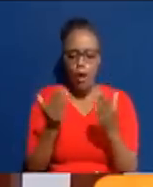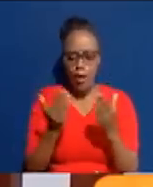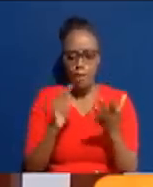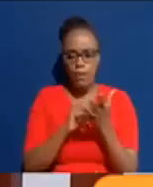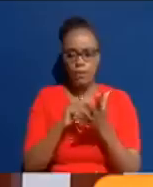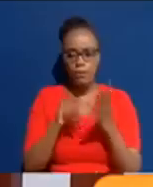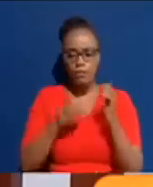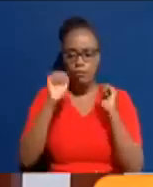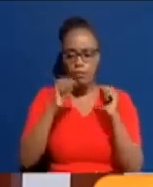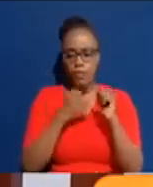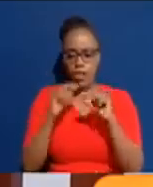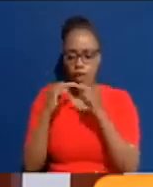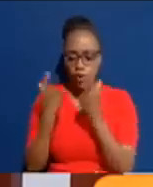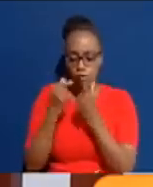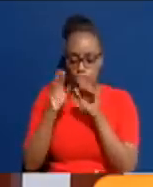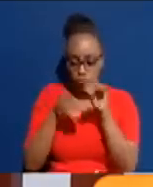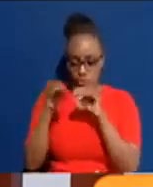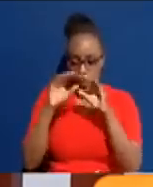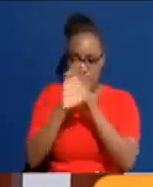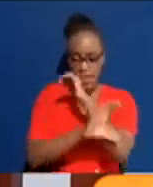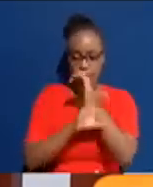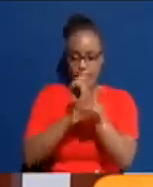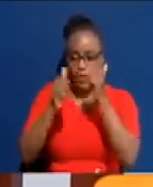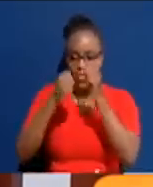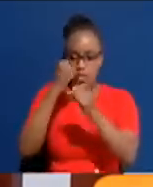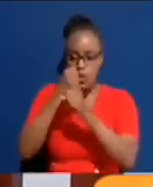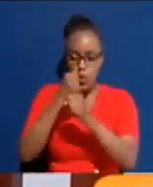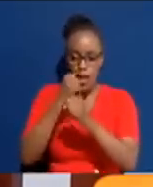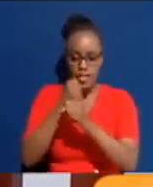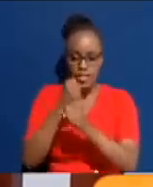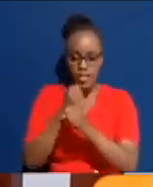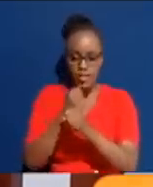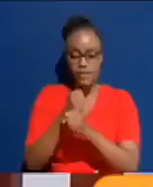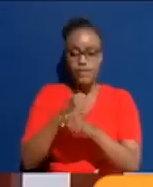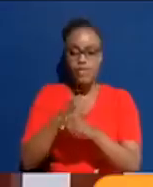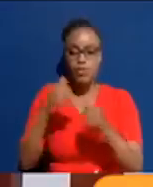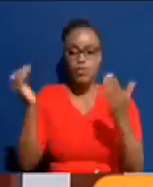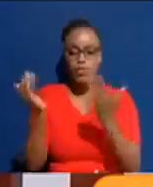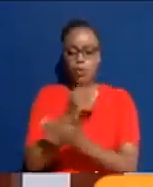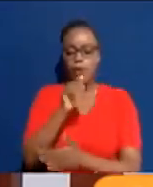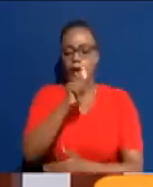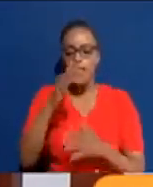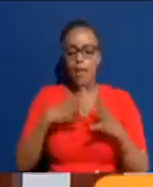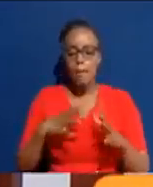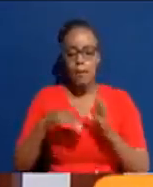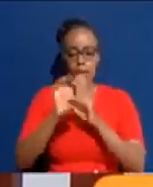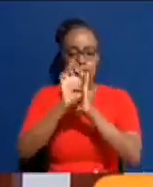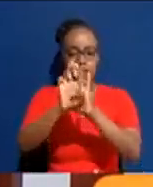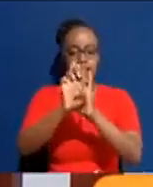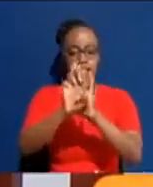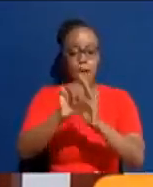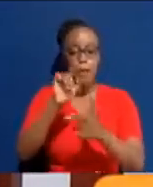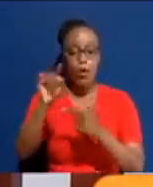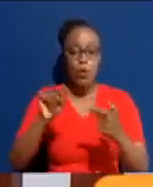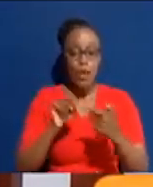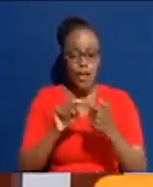that there could be a group in this country that is working a way to eliminate others. For example, when